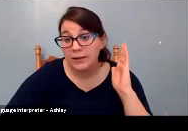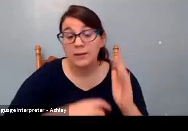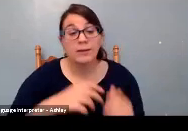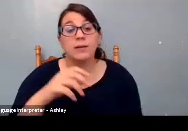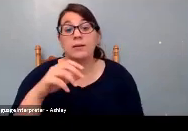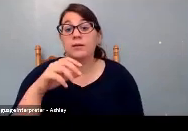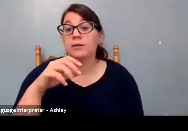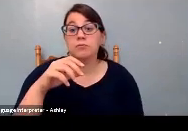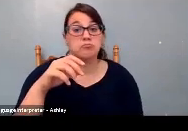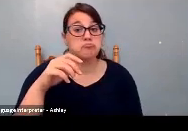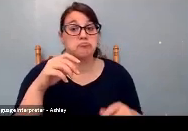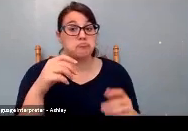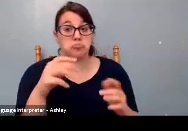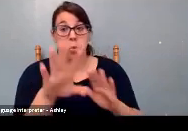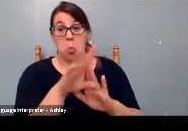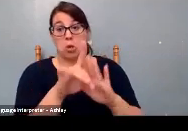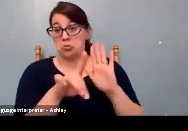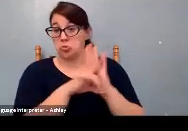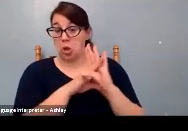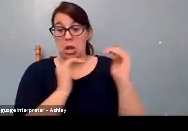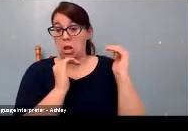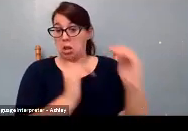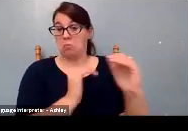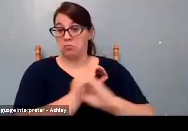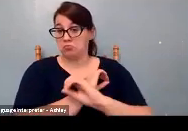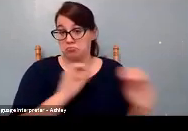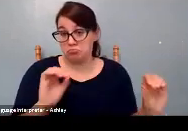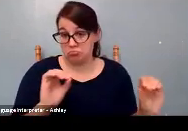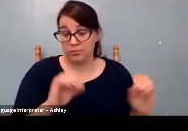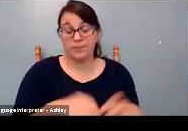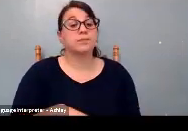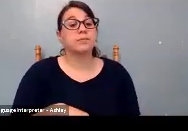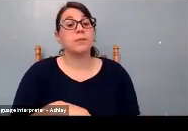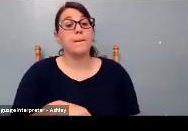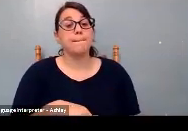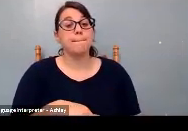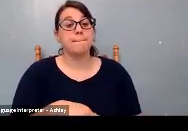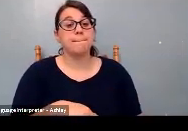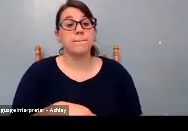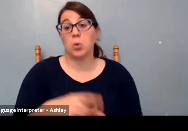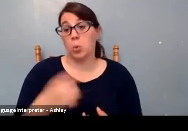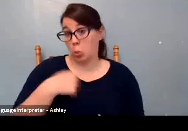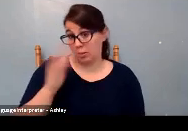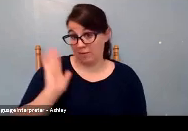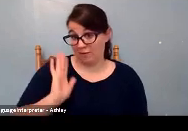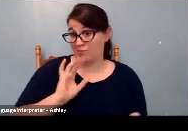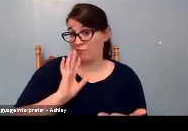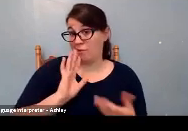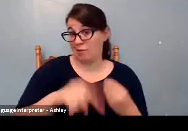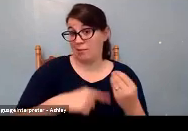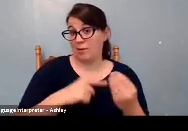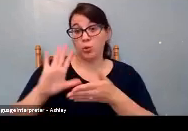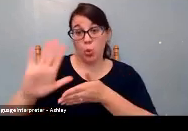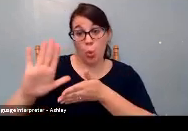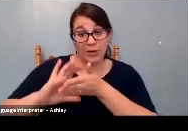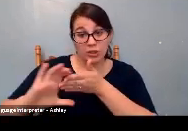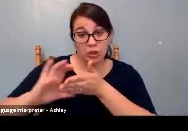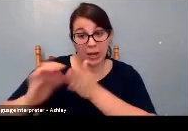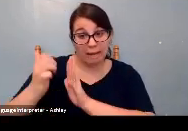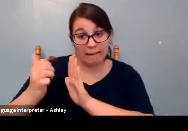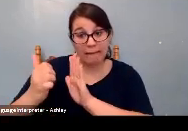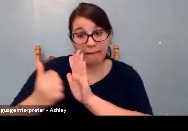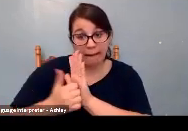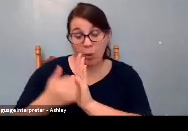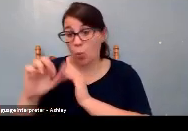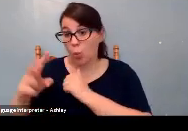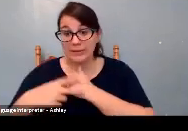making withdrawals. So first, we talked about the checking or savings, that if you had linked a checking or savings to make a